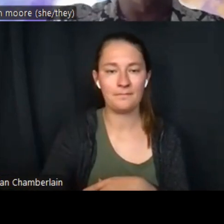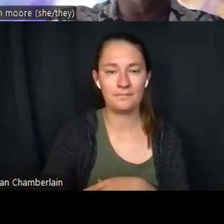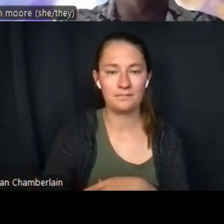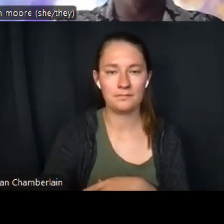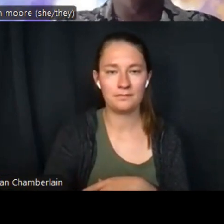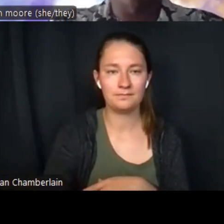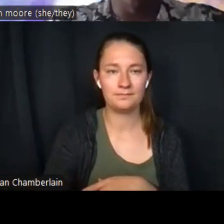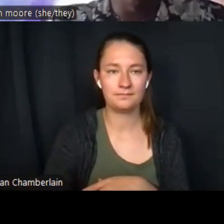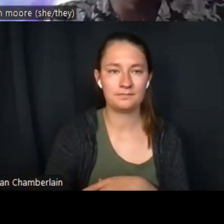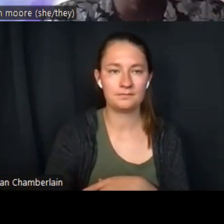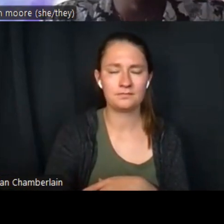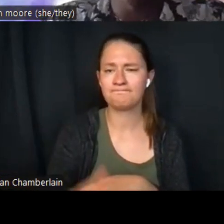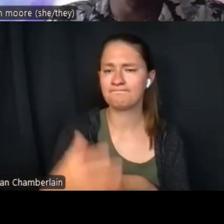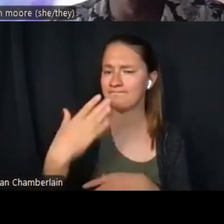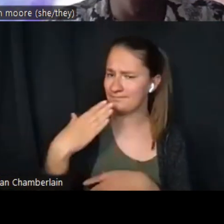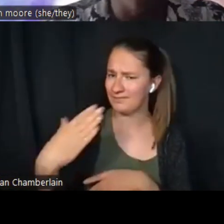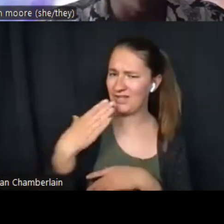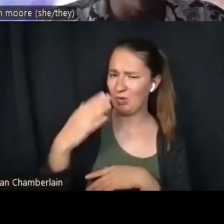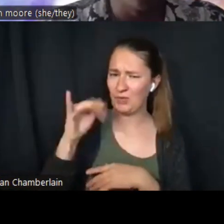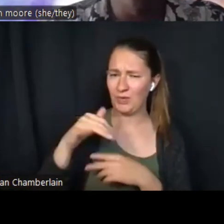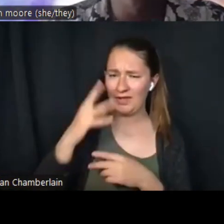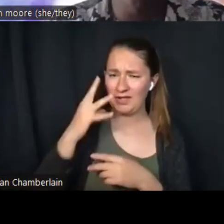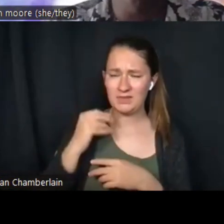Thank you for sharing that hard experience, Paige.